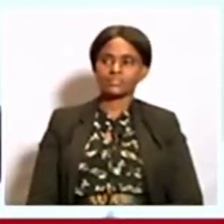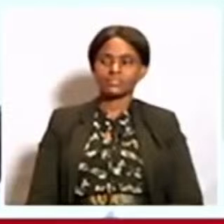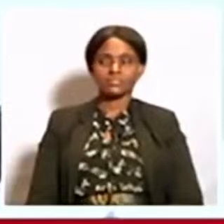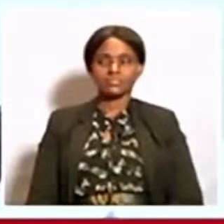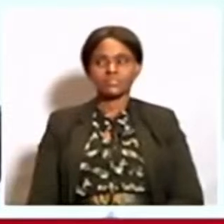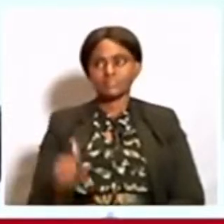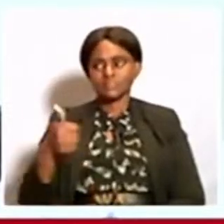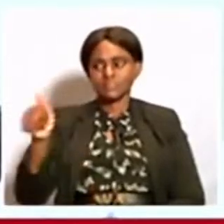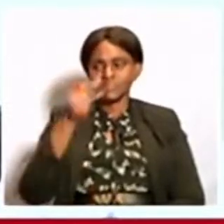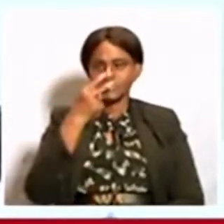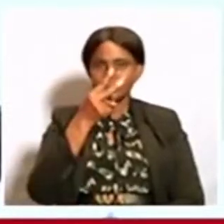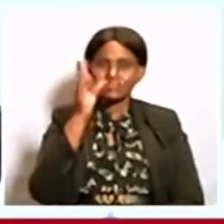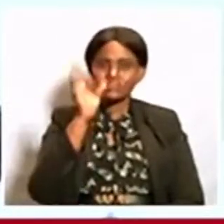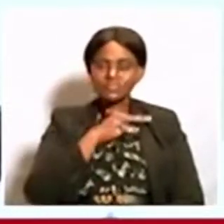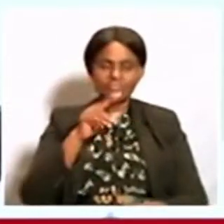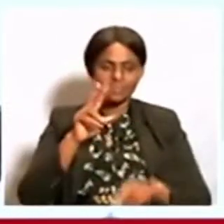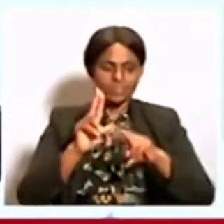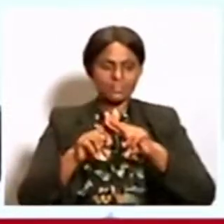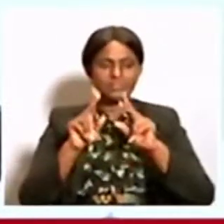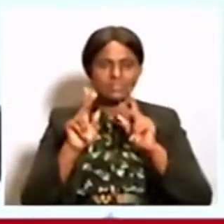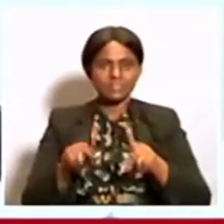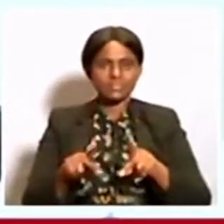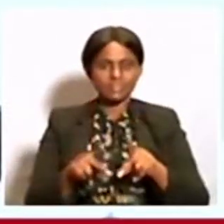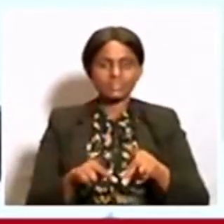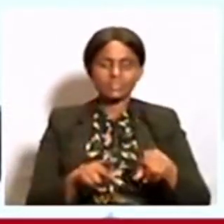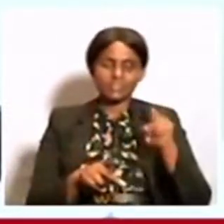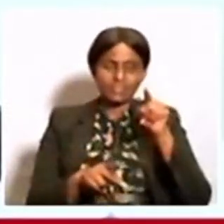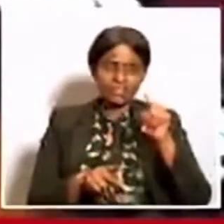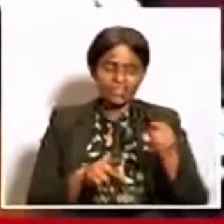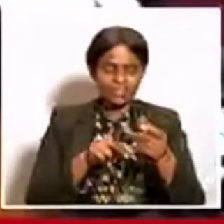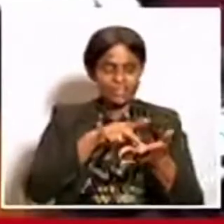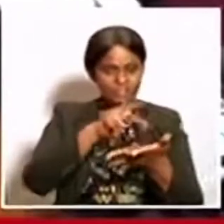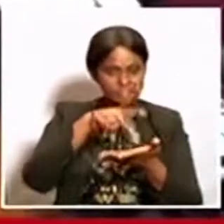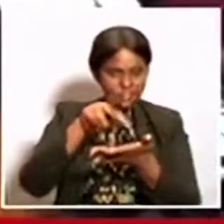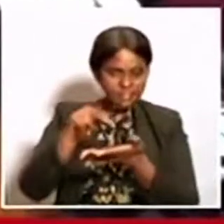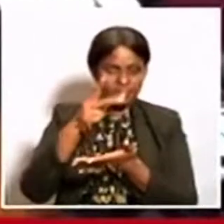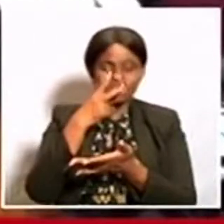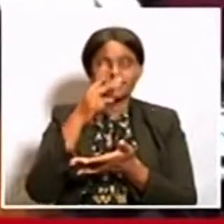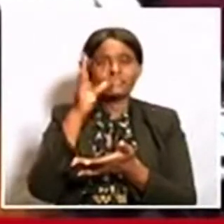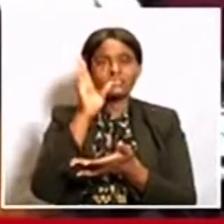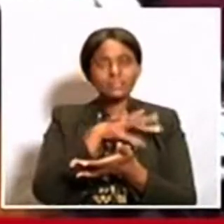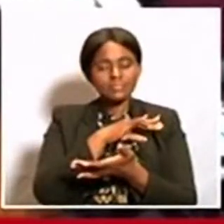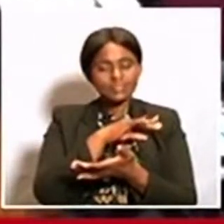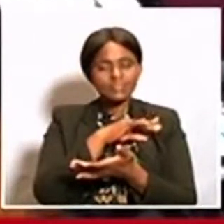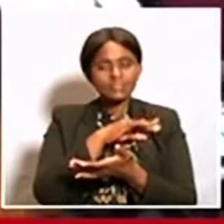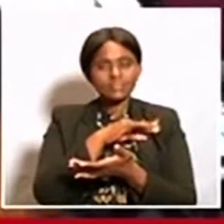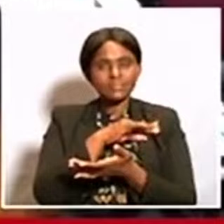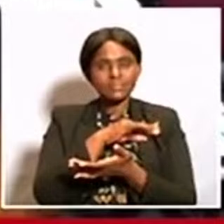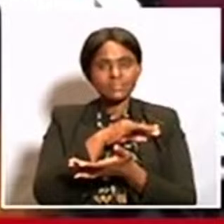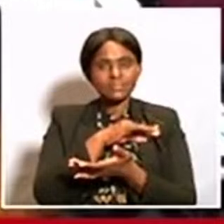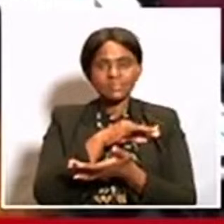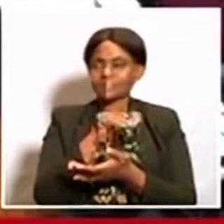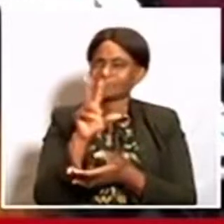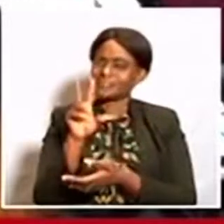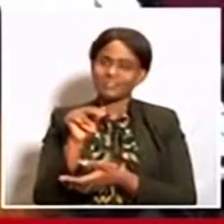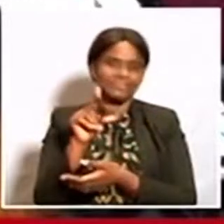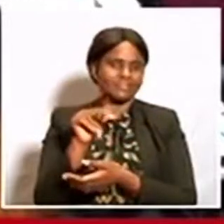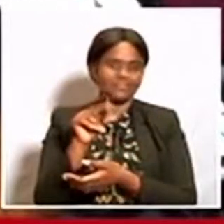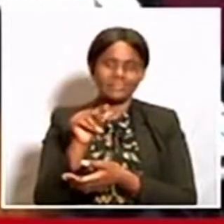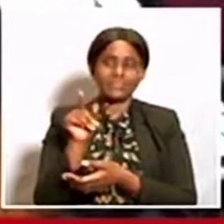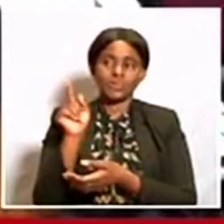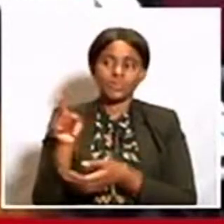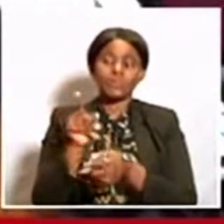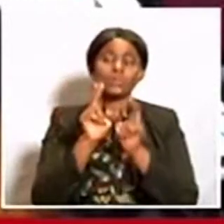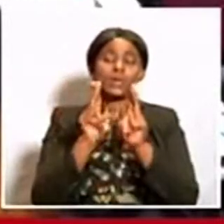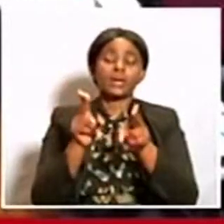Did you see it? Chair, this payment was seen. No, sir. I want you to